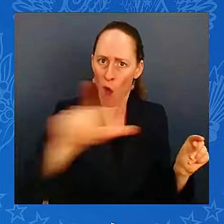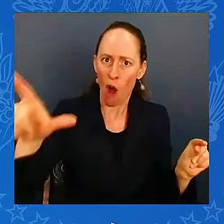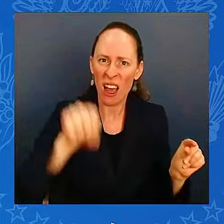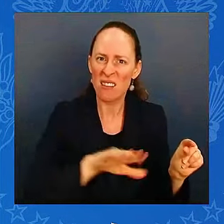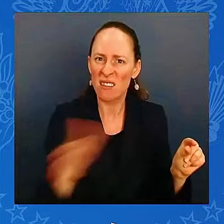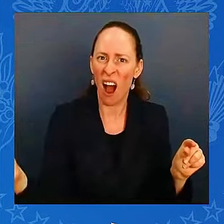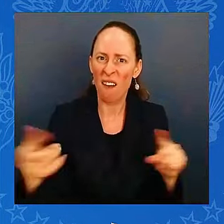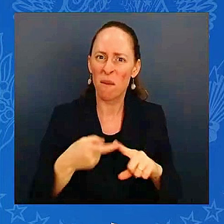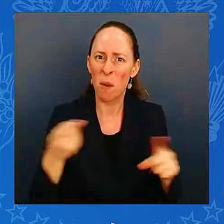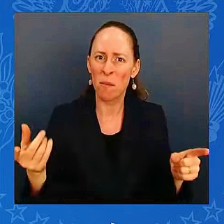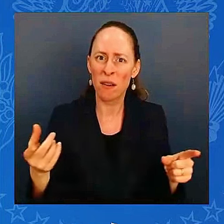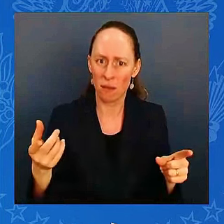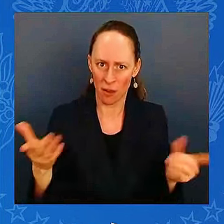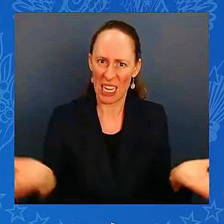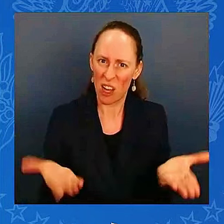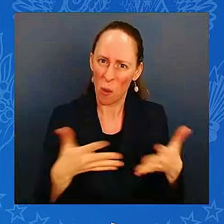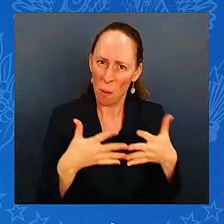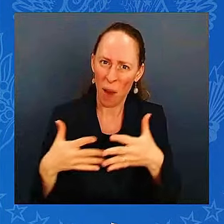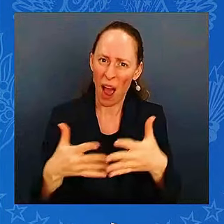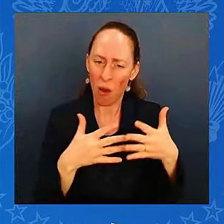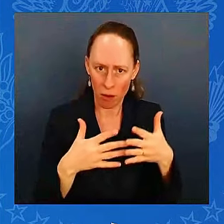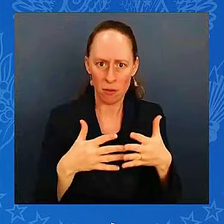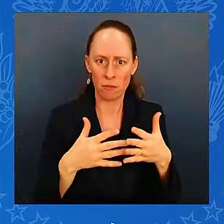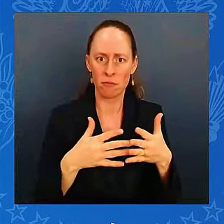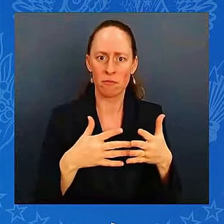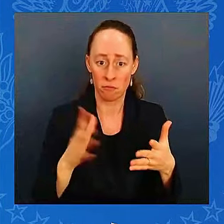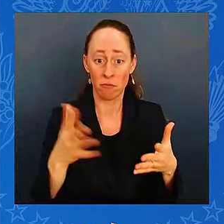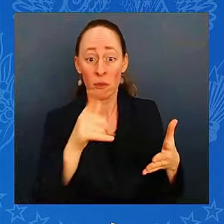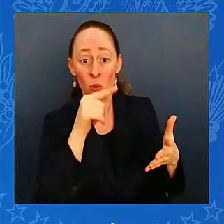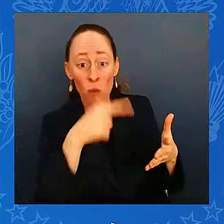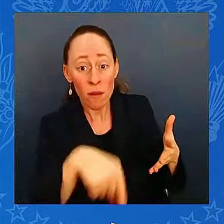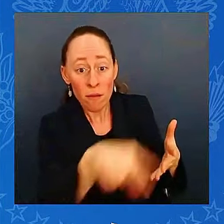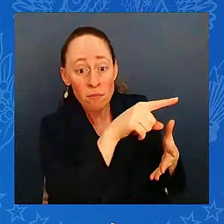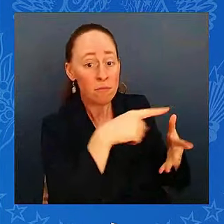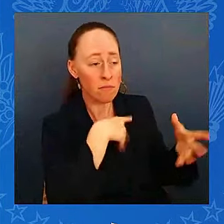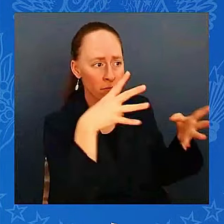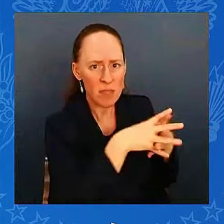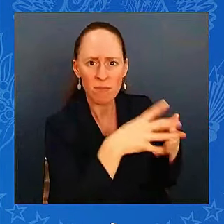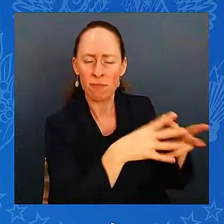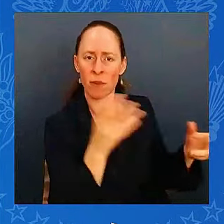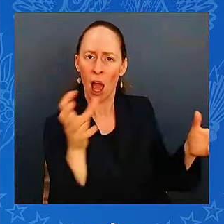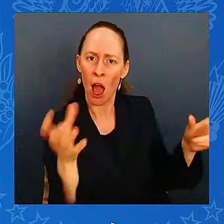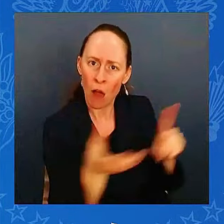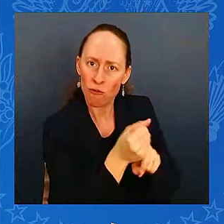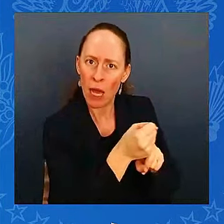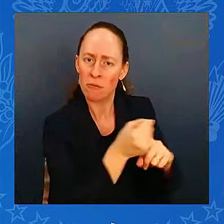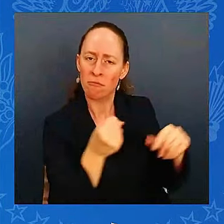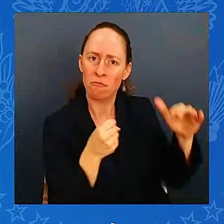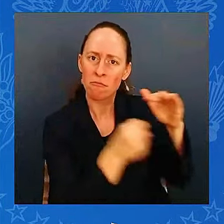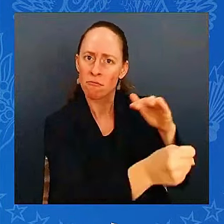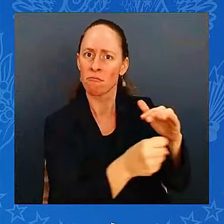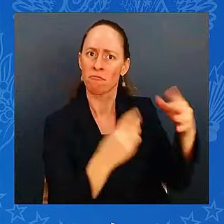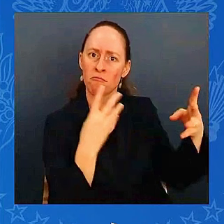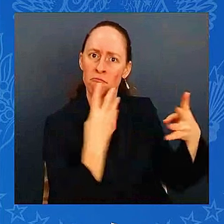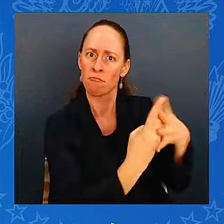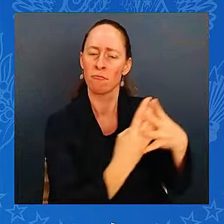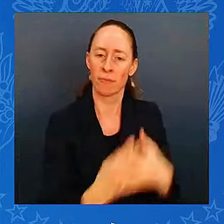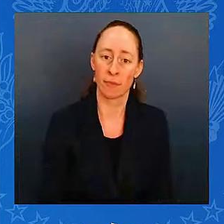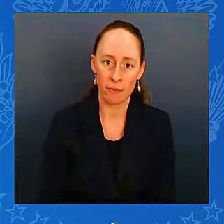time in 5 years, overdose deaths are actually coming down across America. The latest data shows a 10%